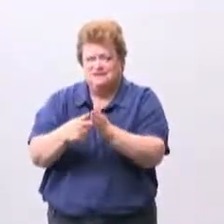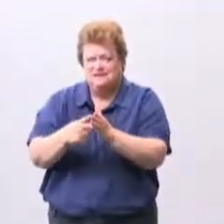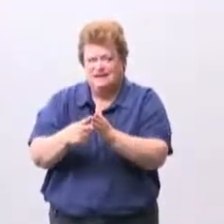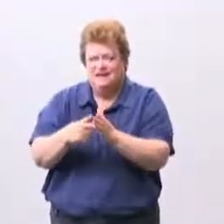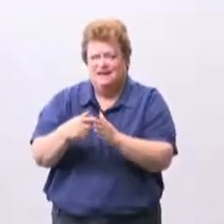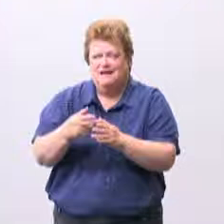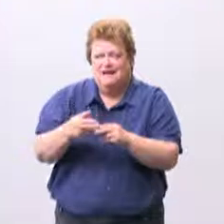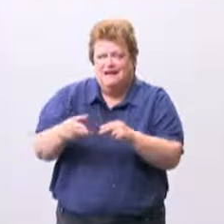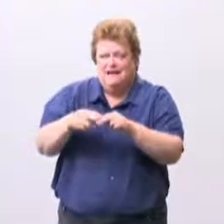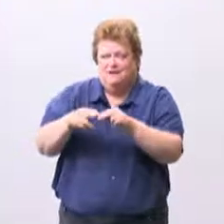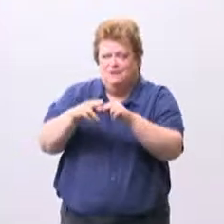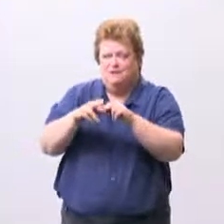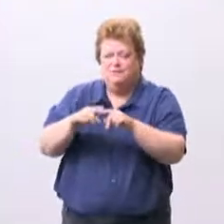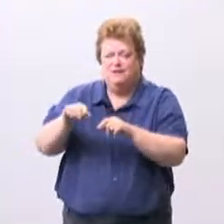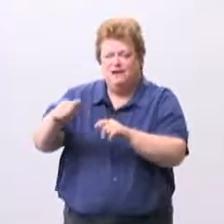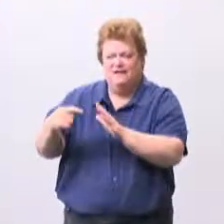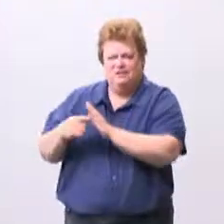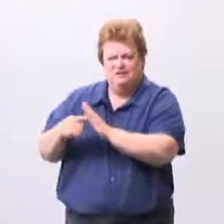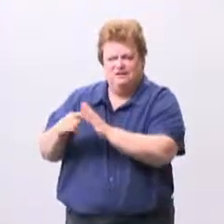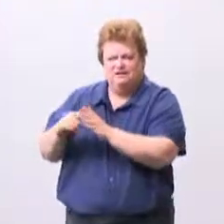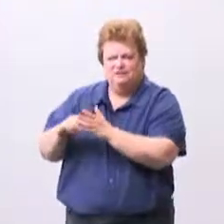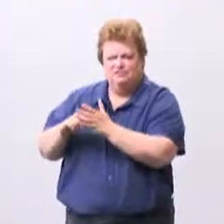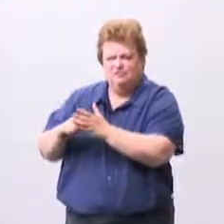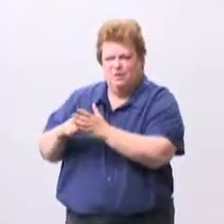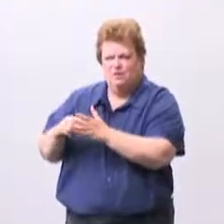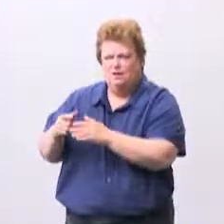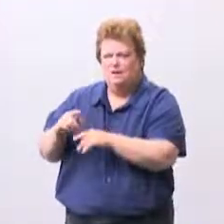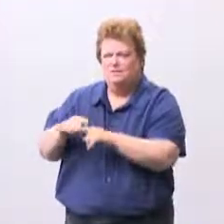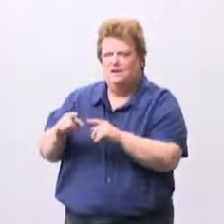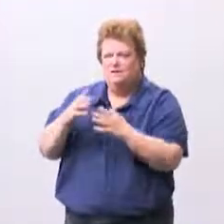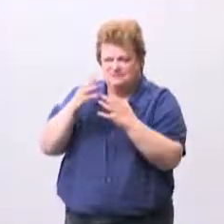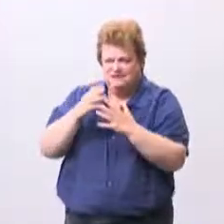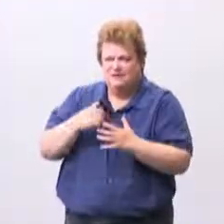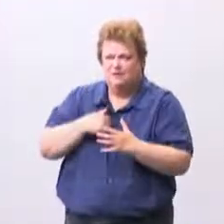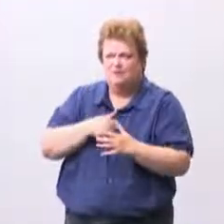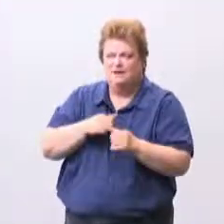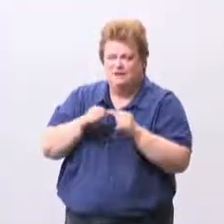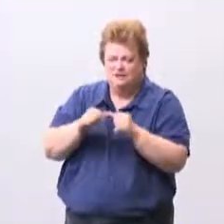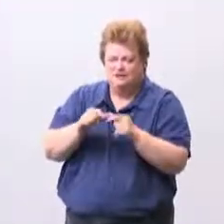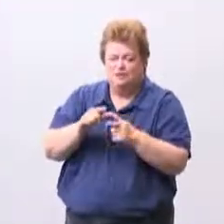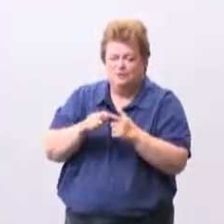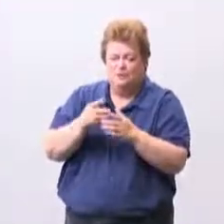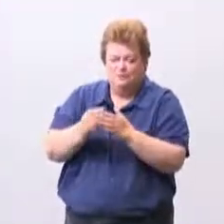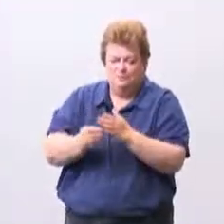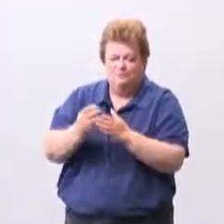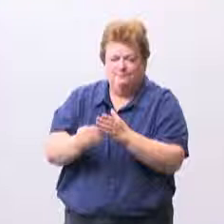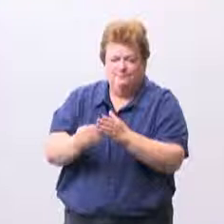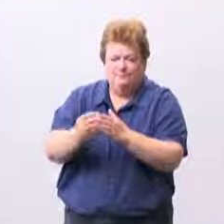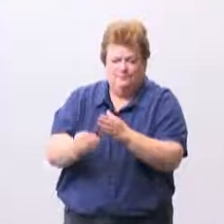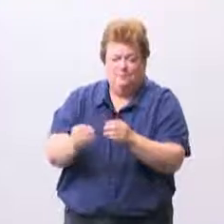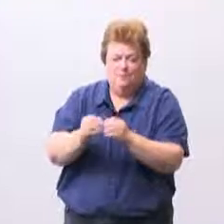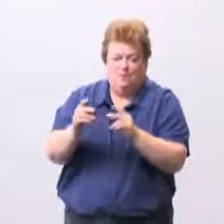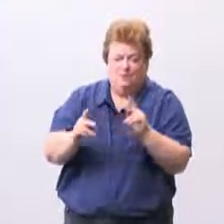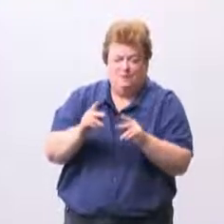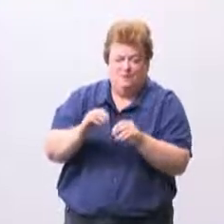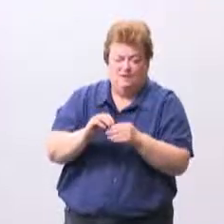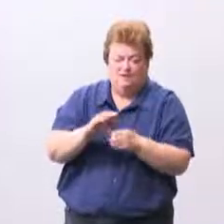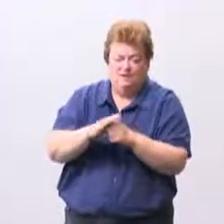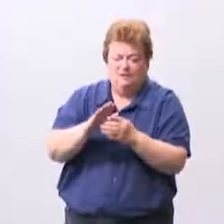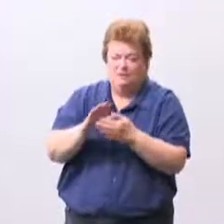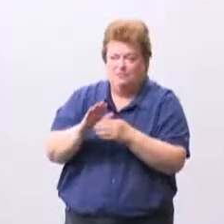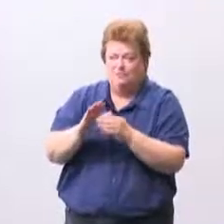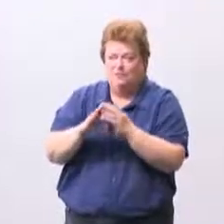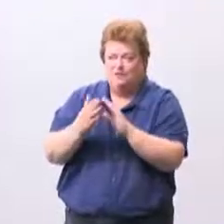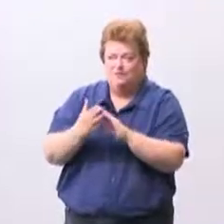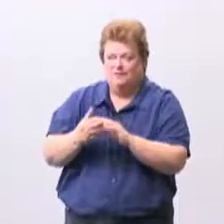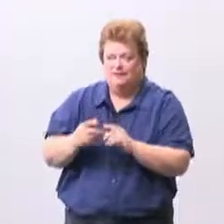while other indicators improve. Sadly, we continue to lose more members of our community. A total of